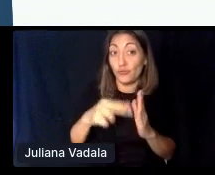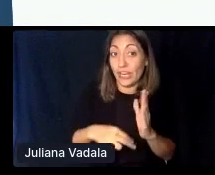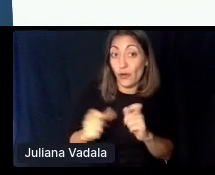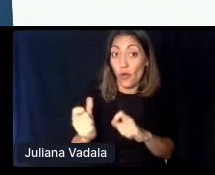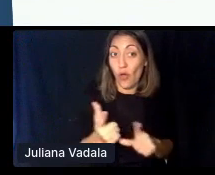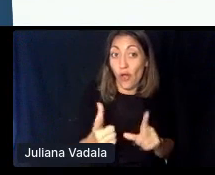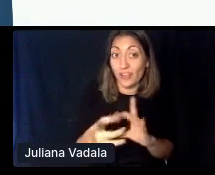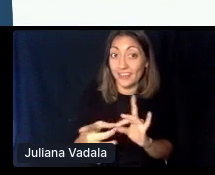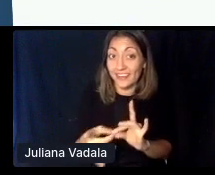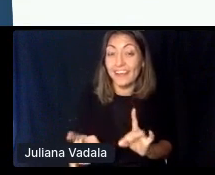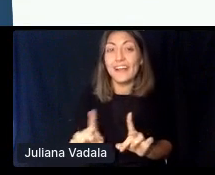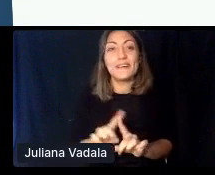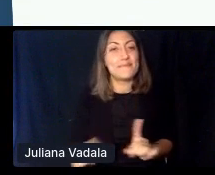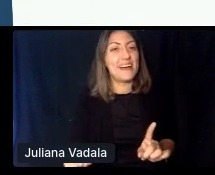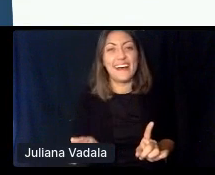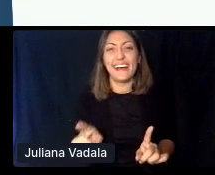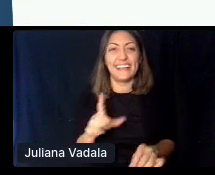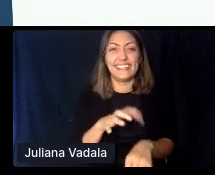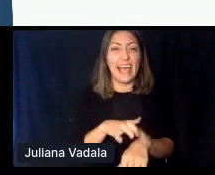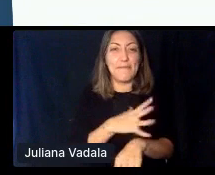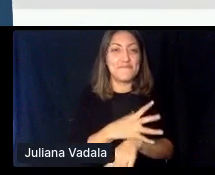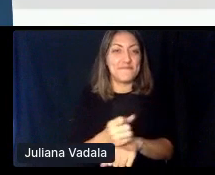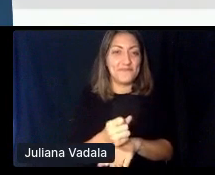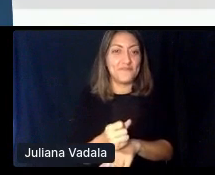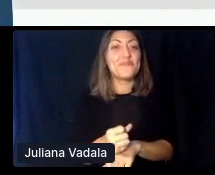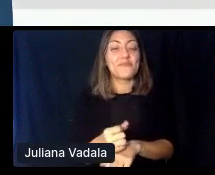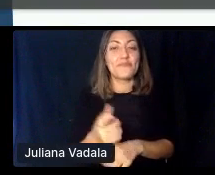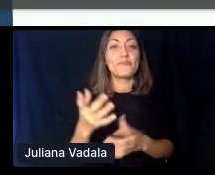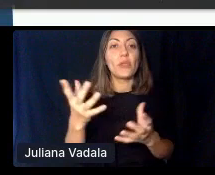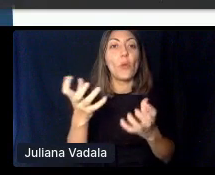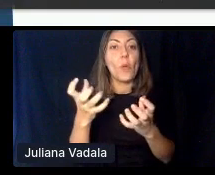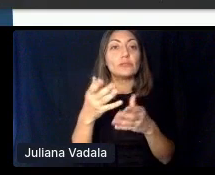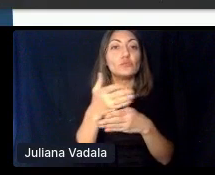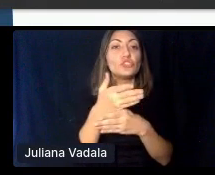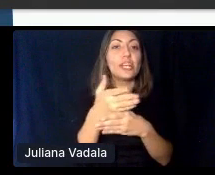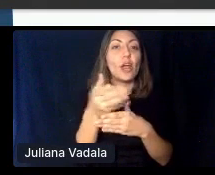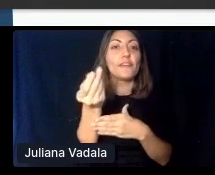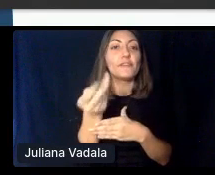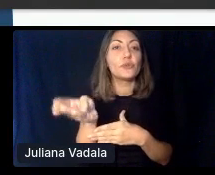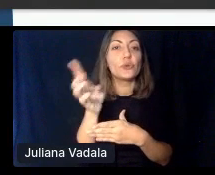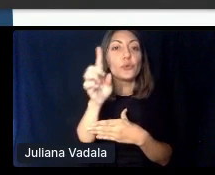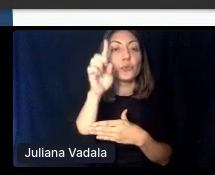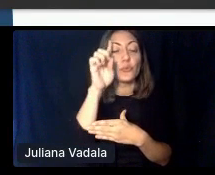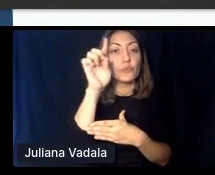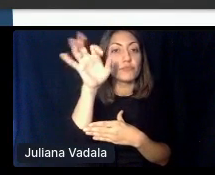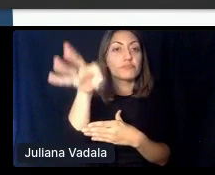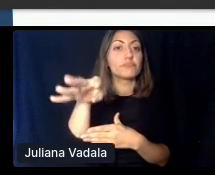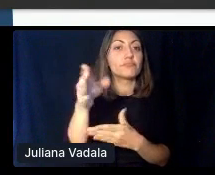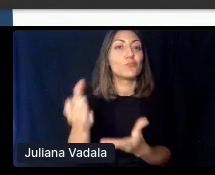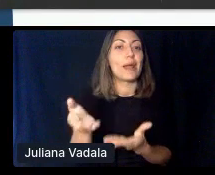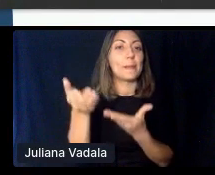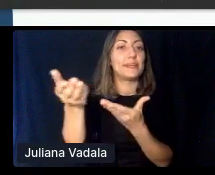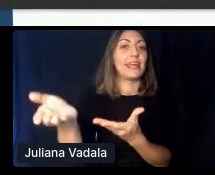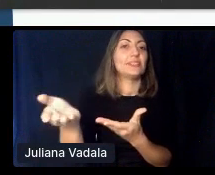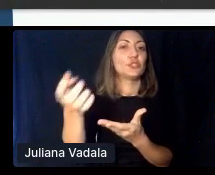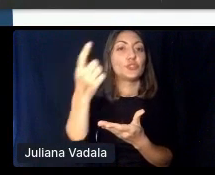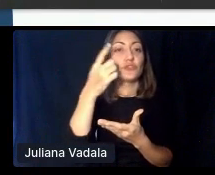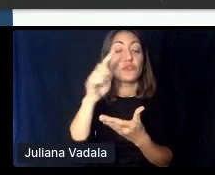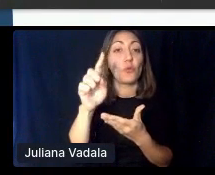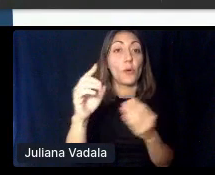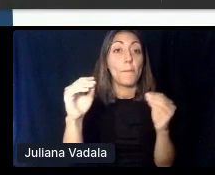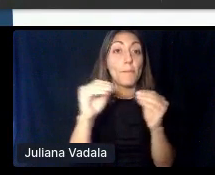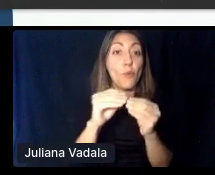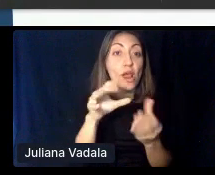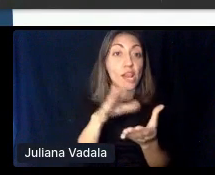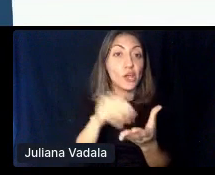forward because we wanted to share some recommendations for further learning. First, Google is your